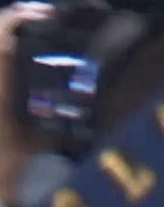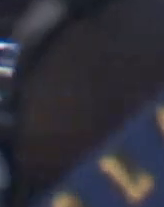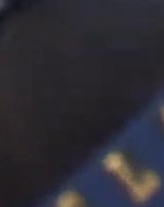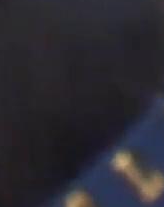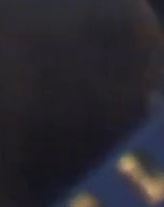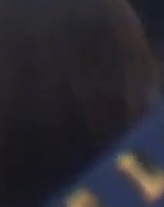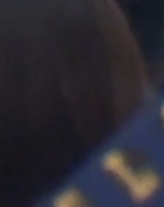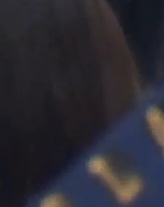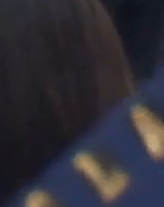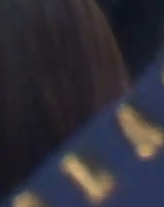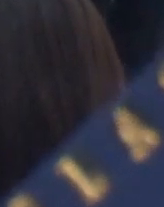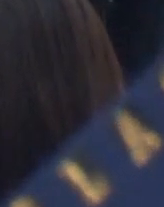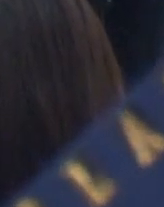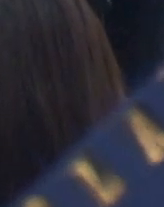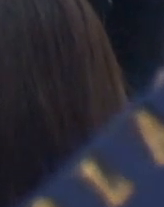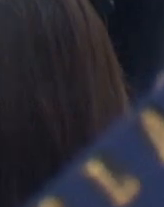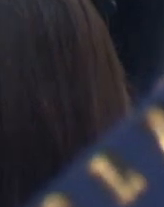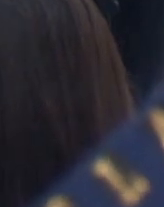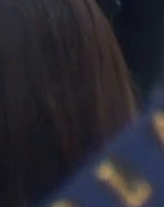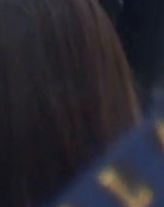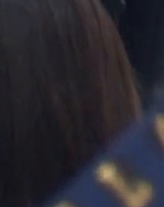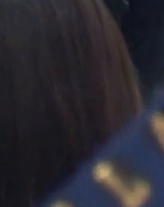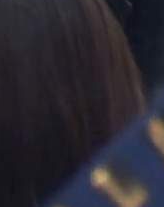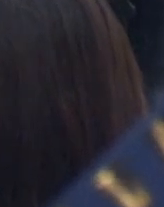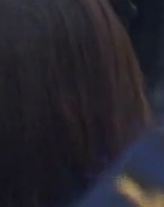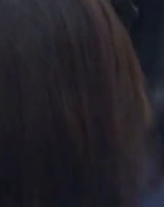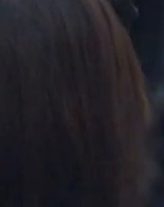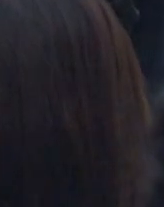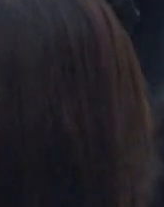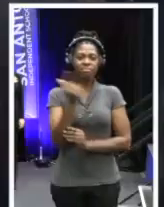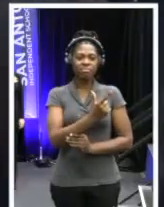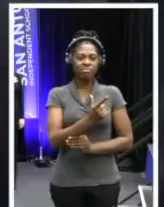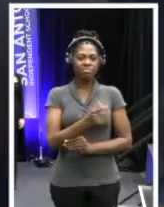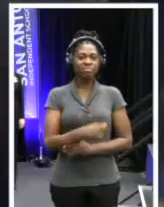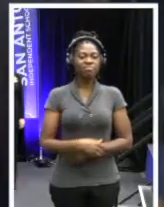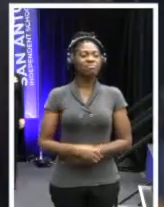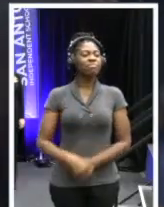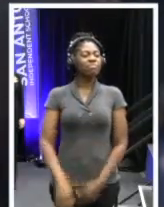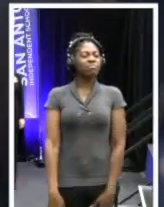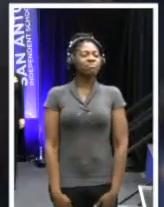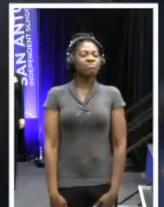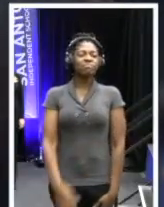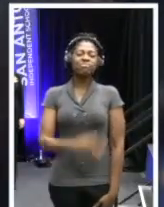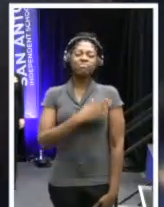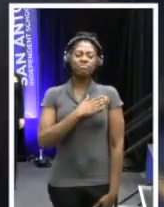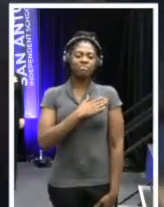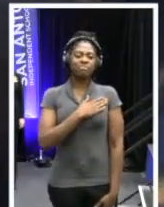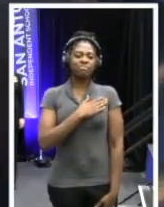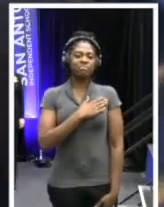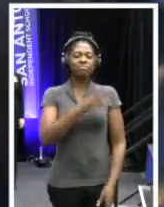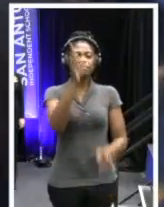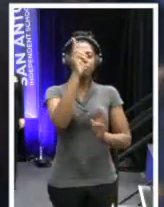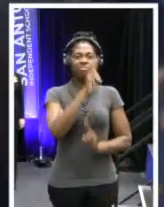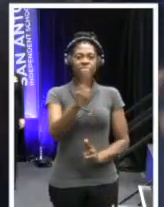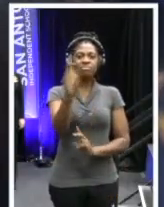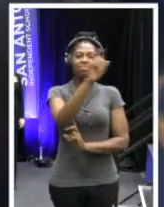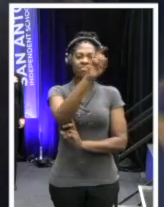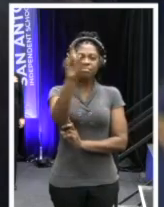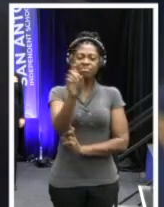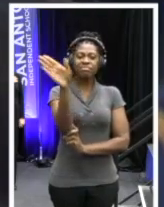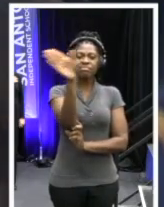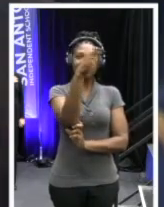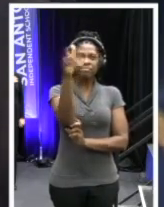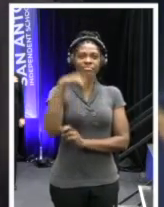one nation, under God, indivisible, with liberty and justice for all. Honor the Texas flag. I